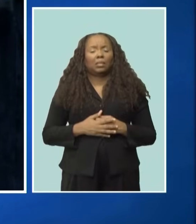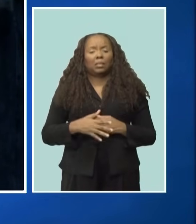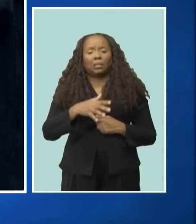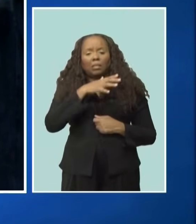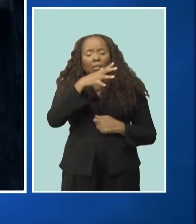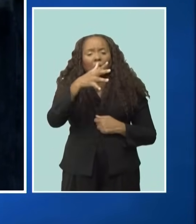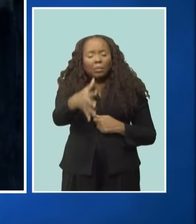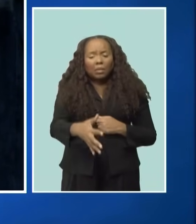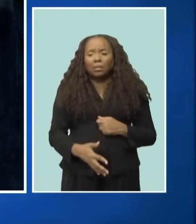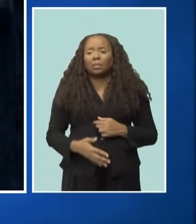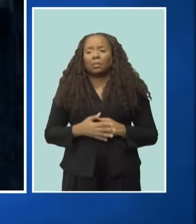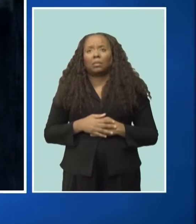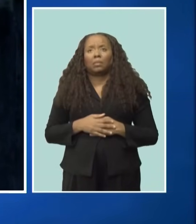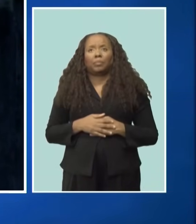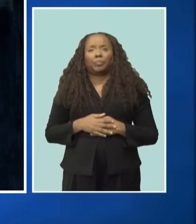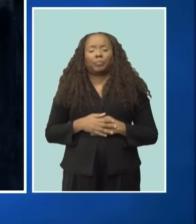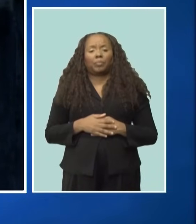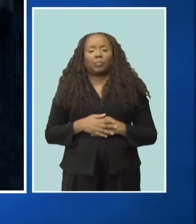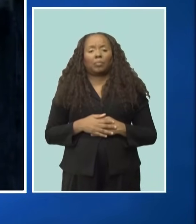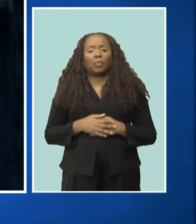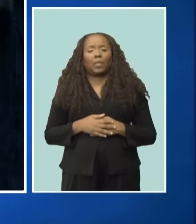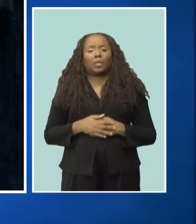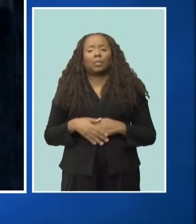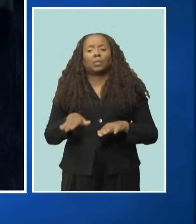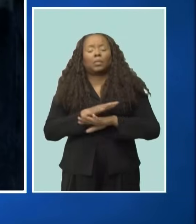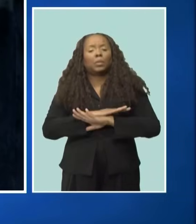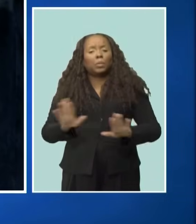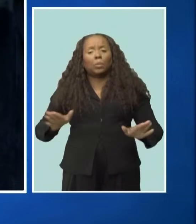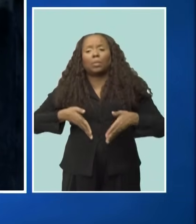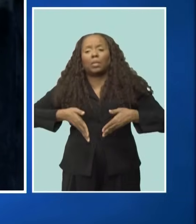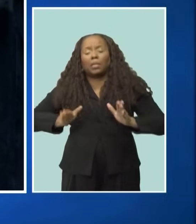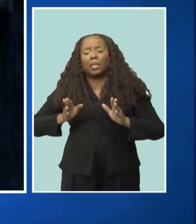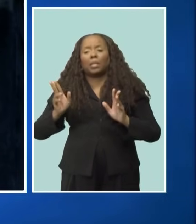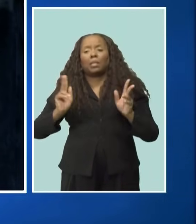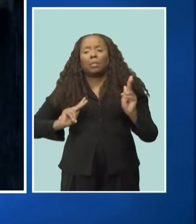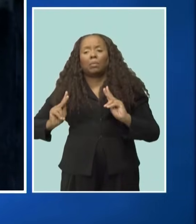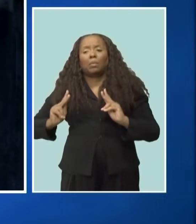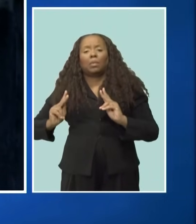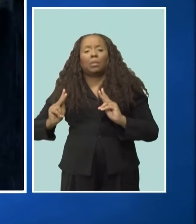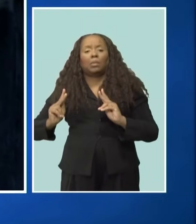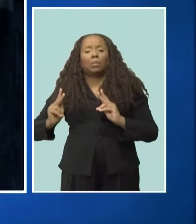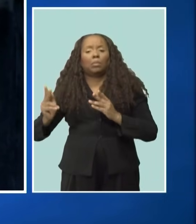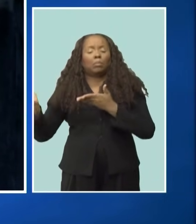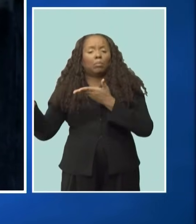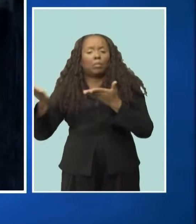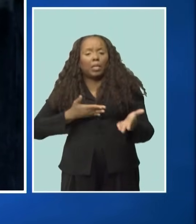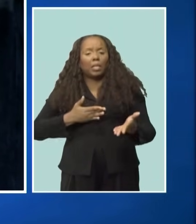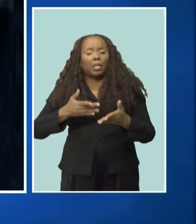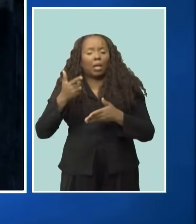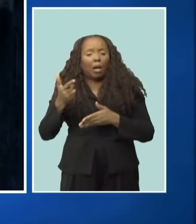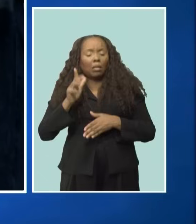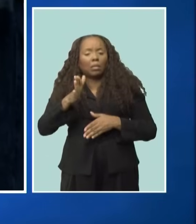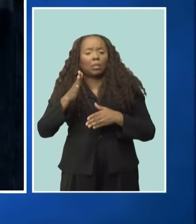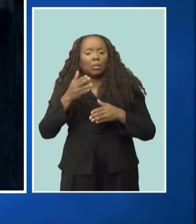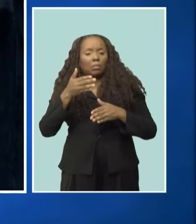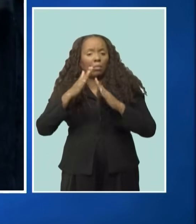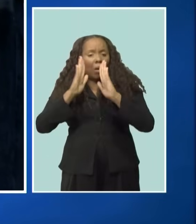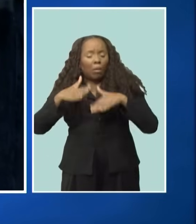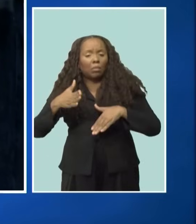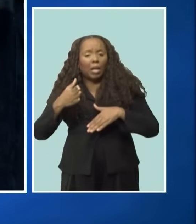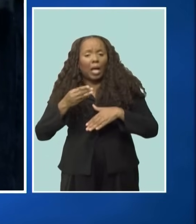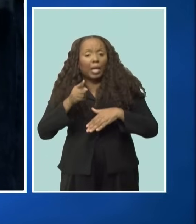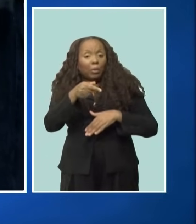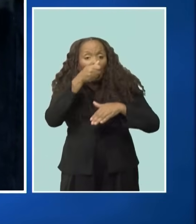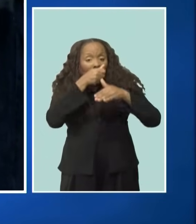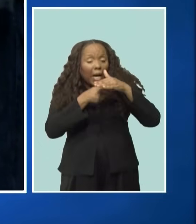Grandmothers, do not let anybody bring a gun in the house and hide it under your hats or push it in the back